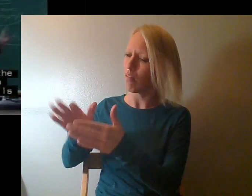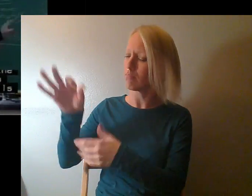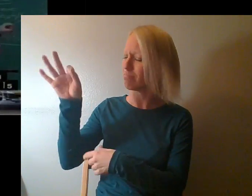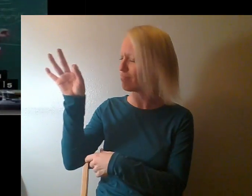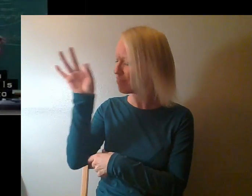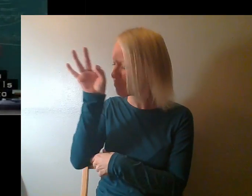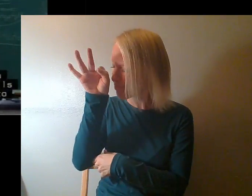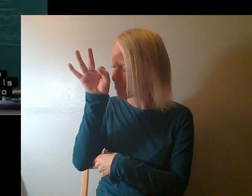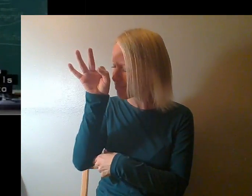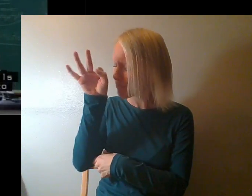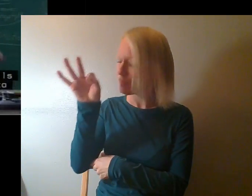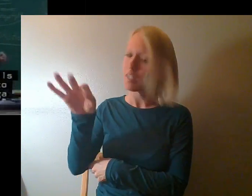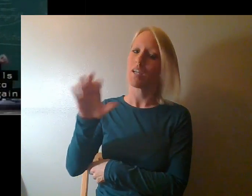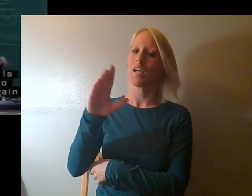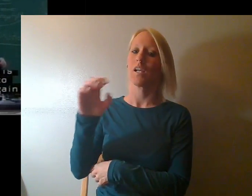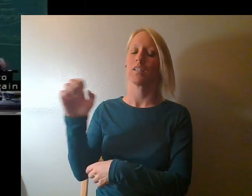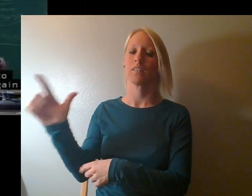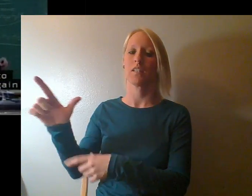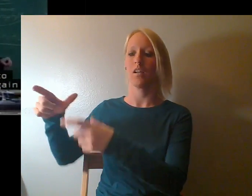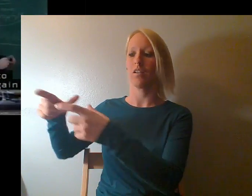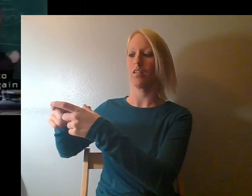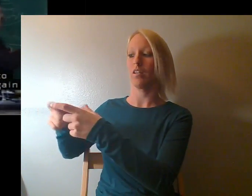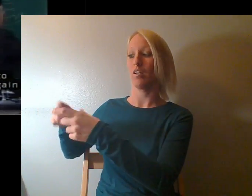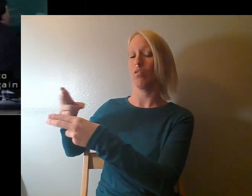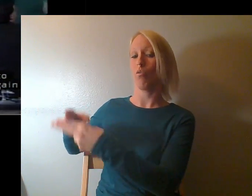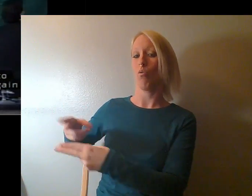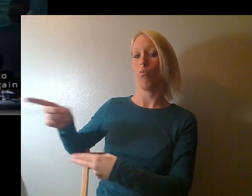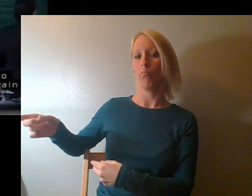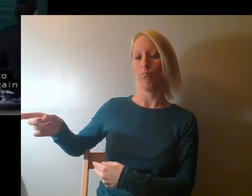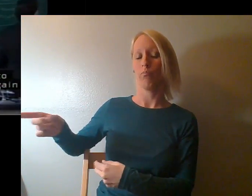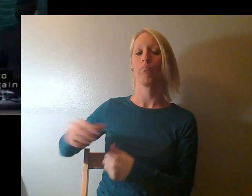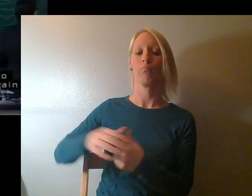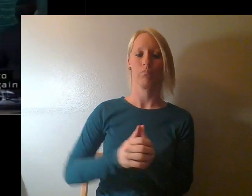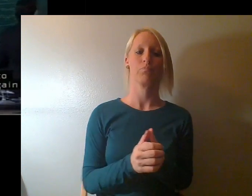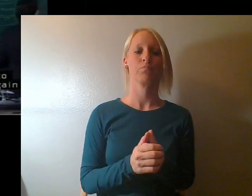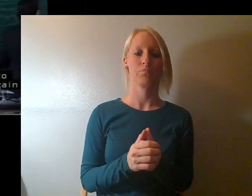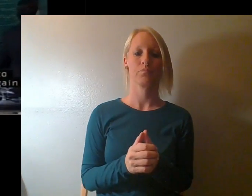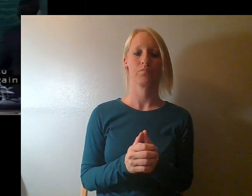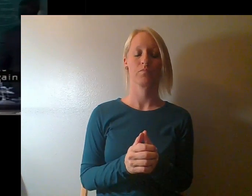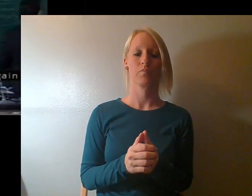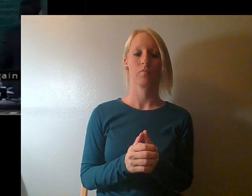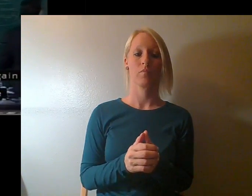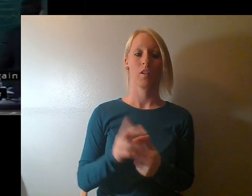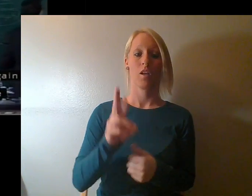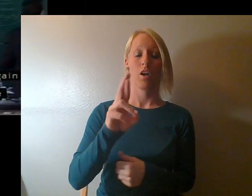are called, and I'm going to write it up on the board again so you can see it. Okay,